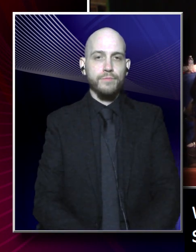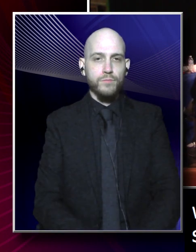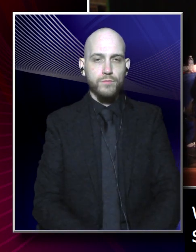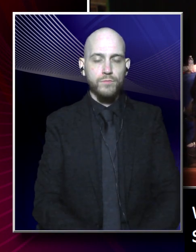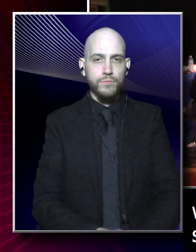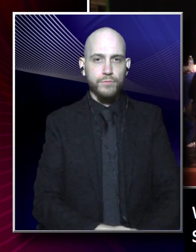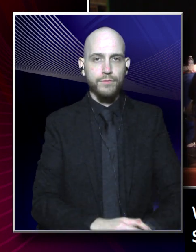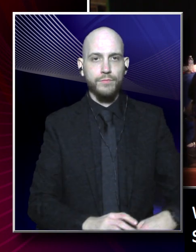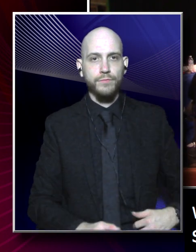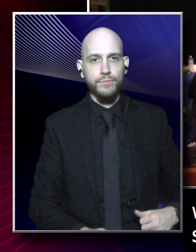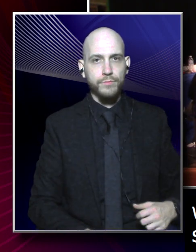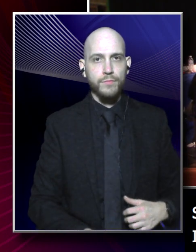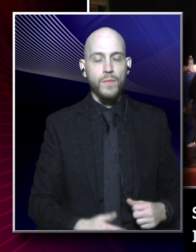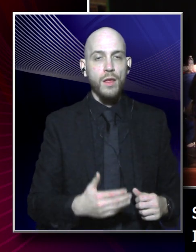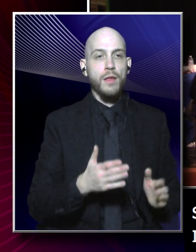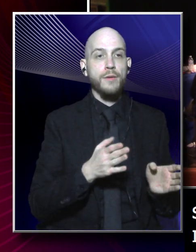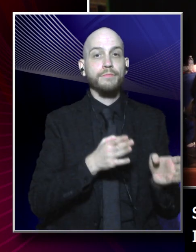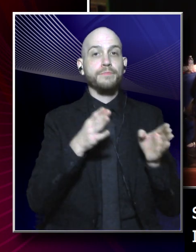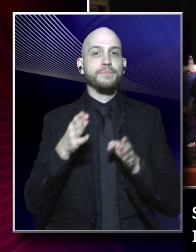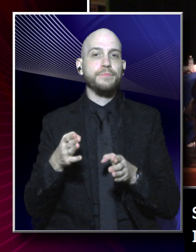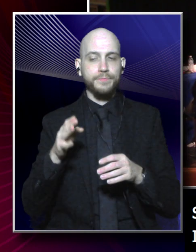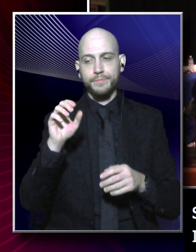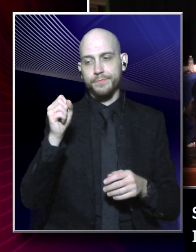And I would like to comment, this is Shelley